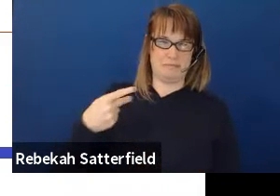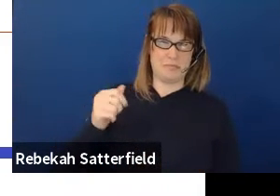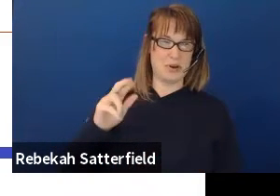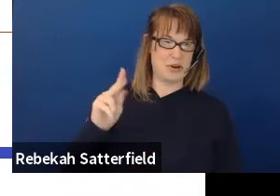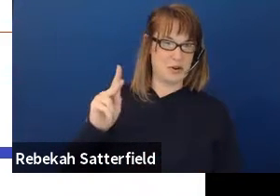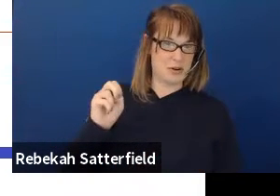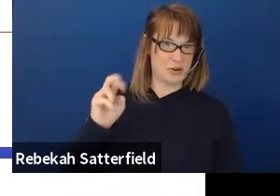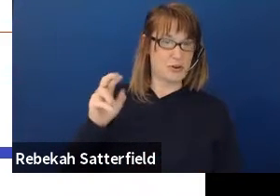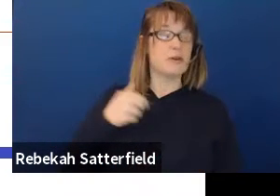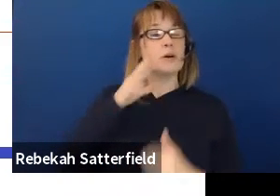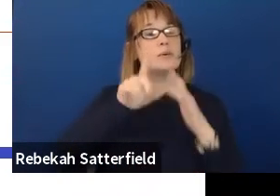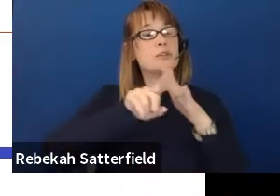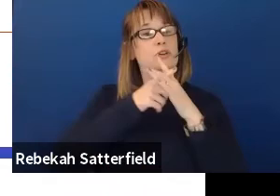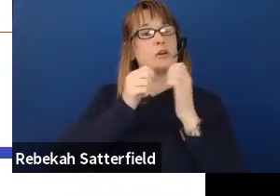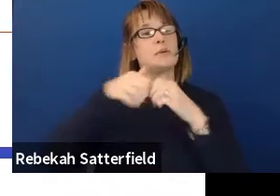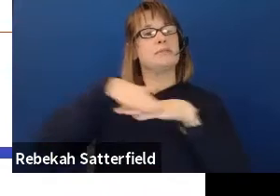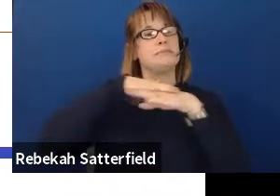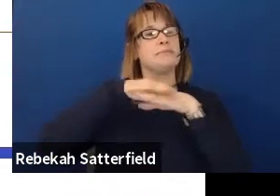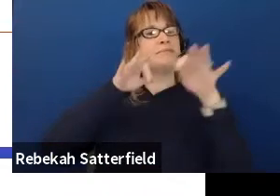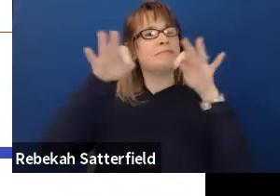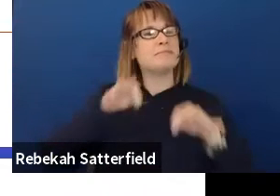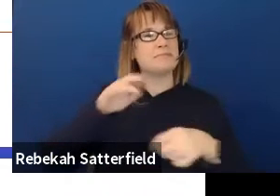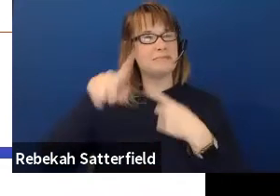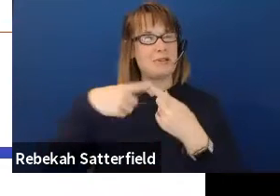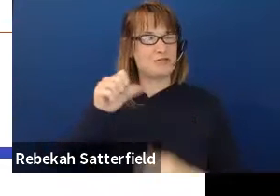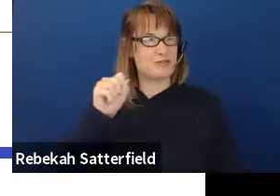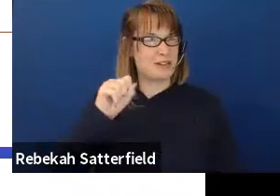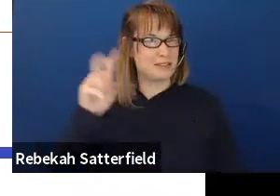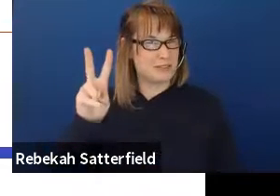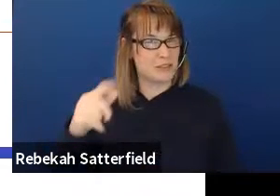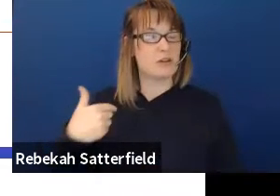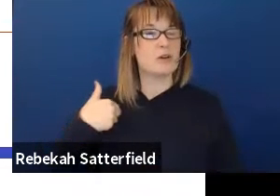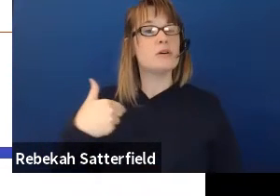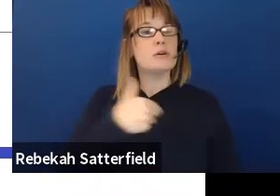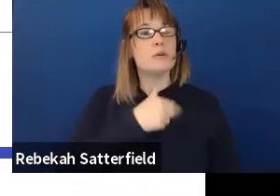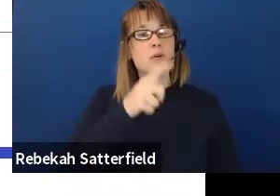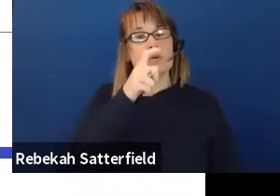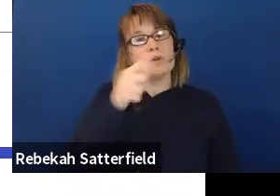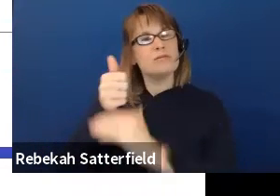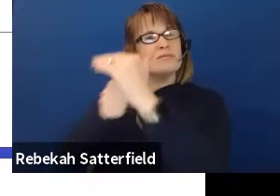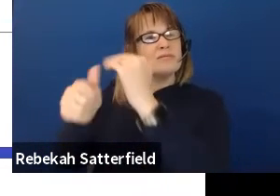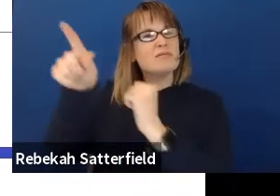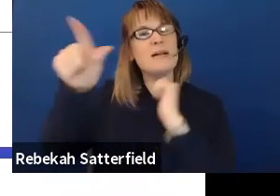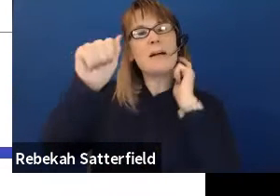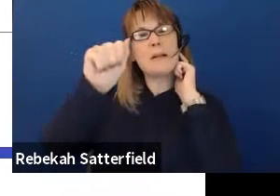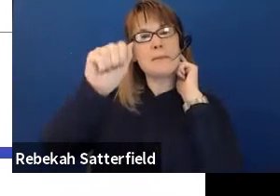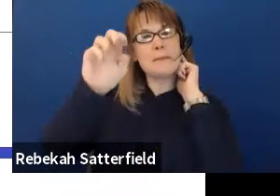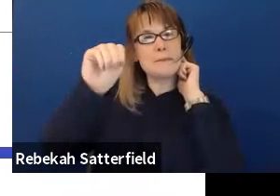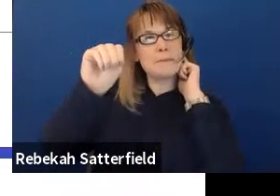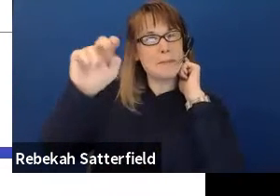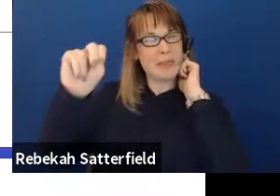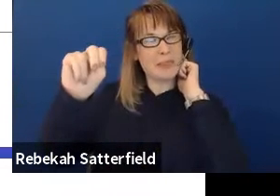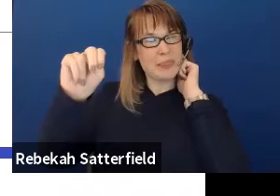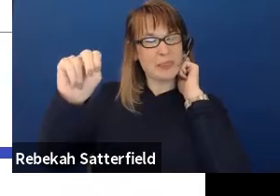it off with an overview of Stratus Video. We are an AMN healthcare company